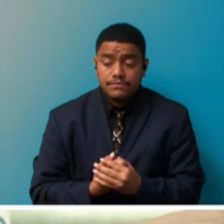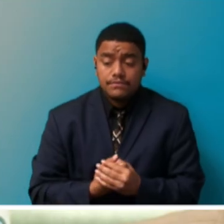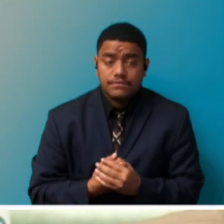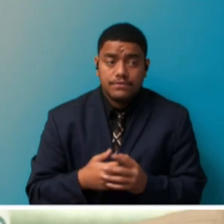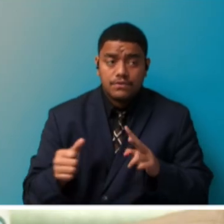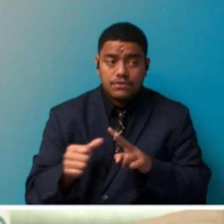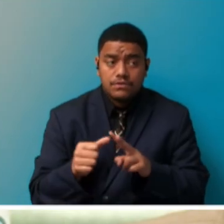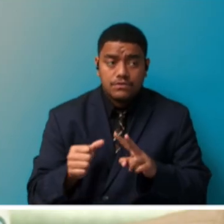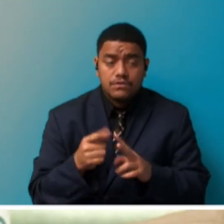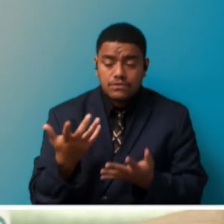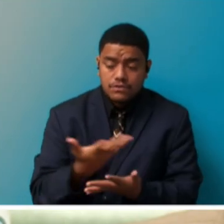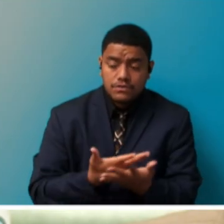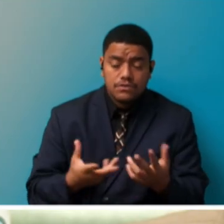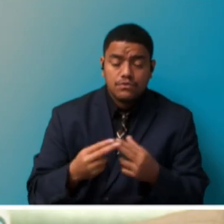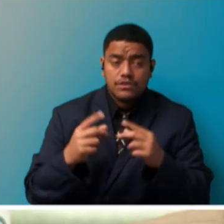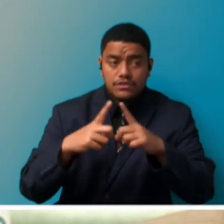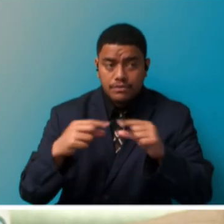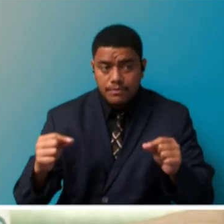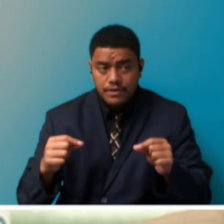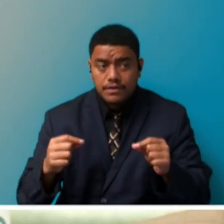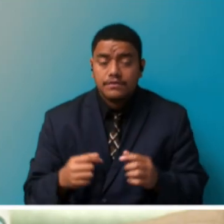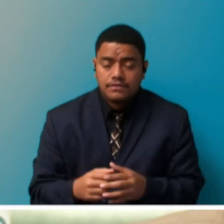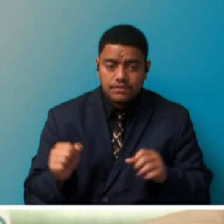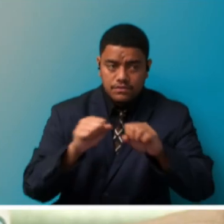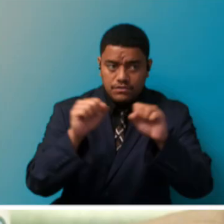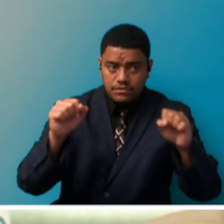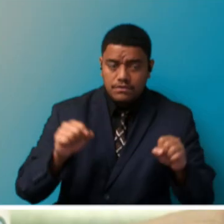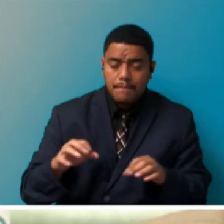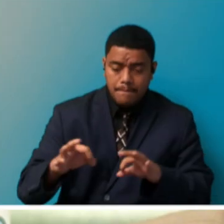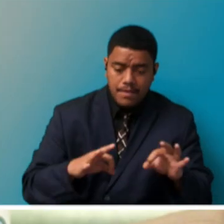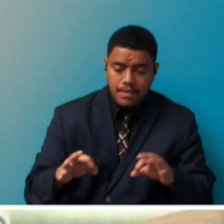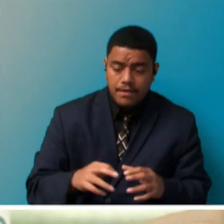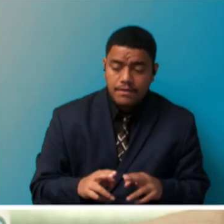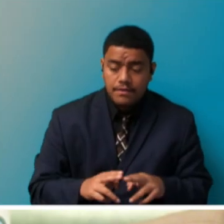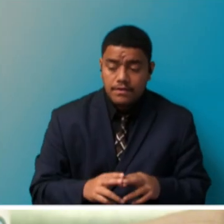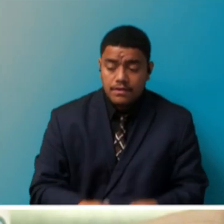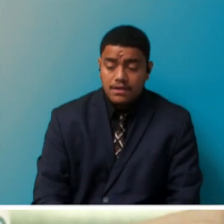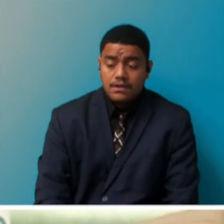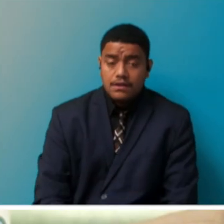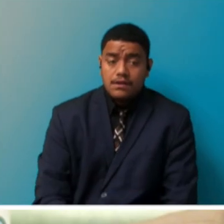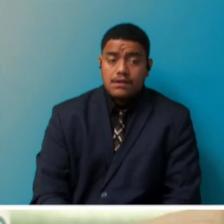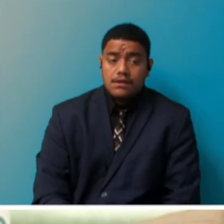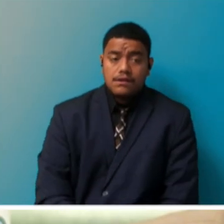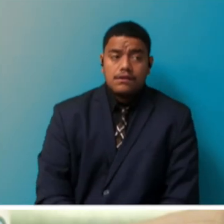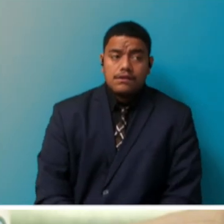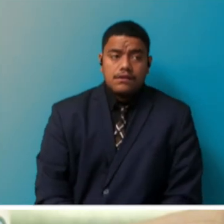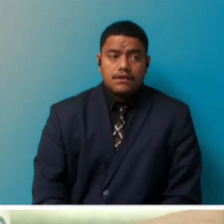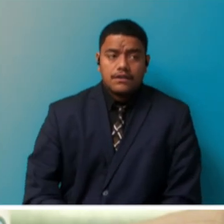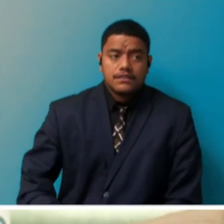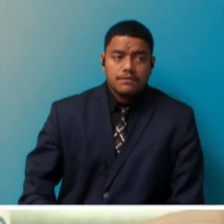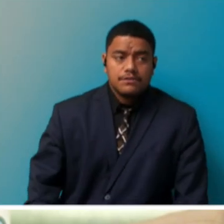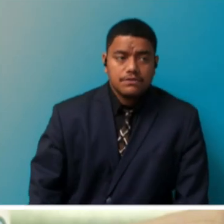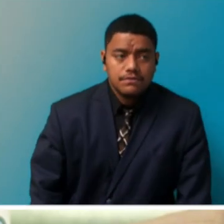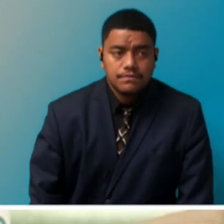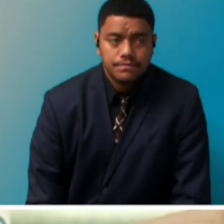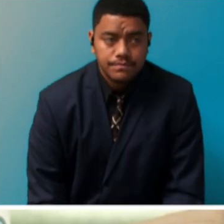Also having some discussions with Japan on a strategic framework which will include trade. And so some of